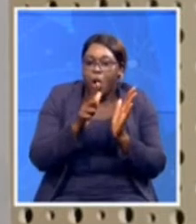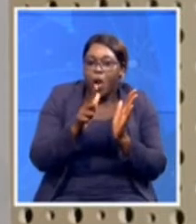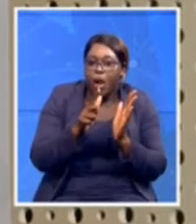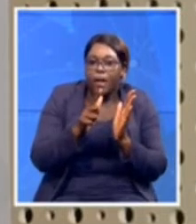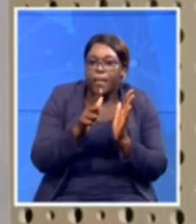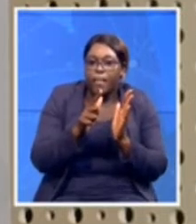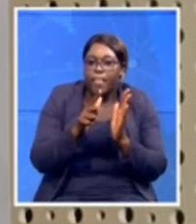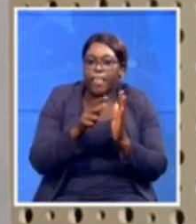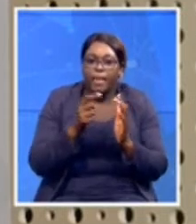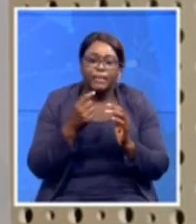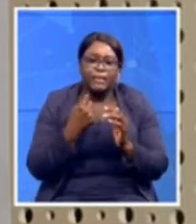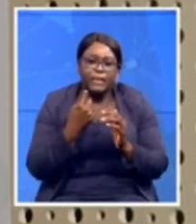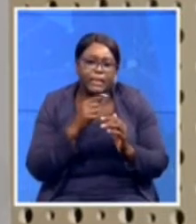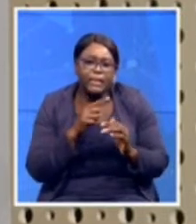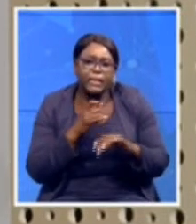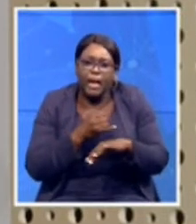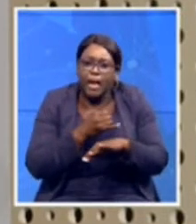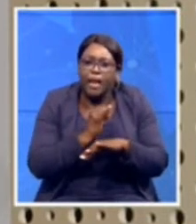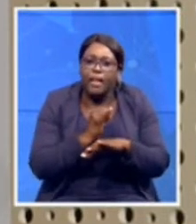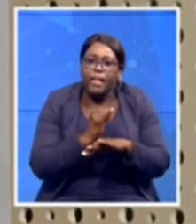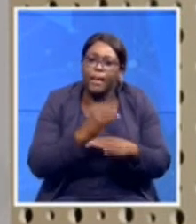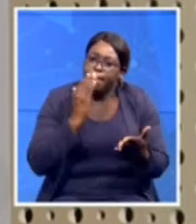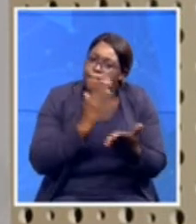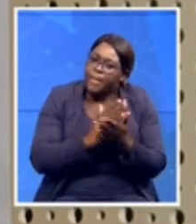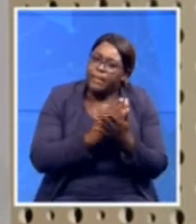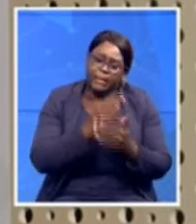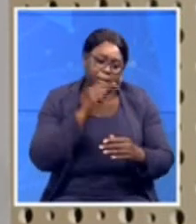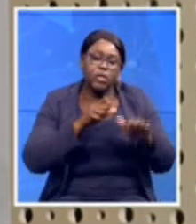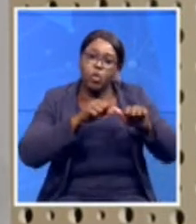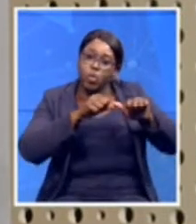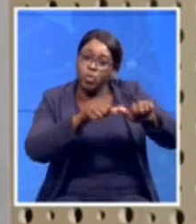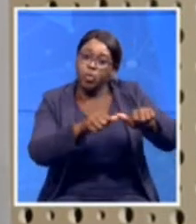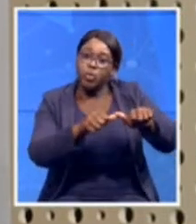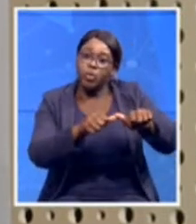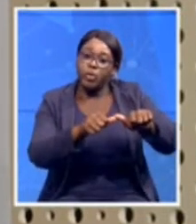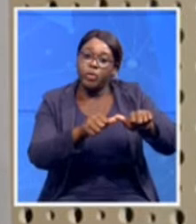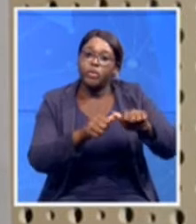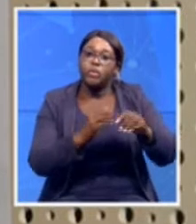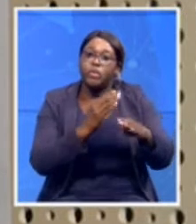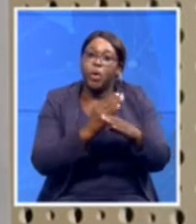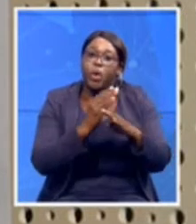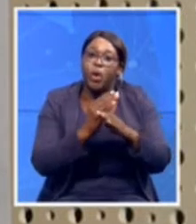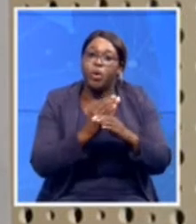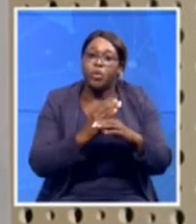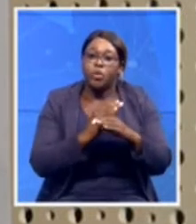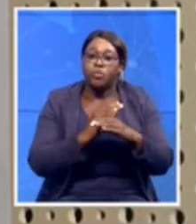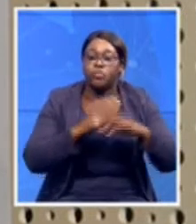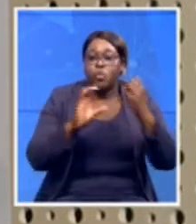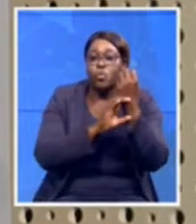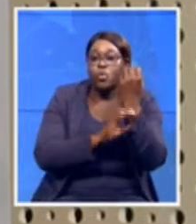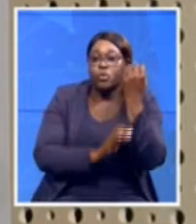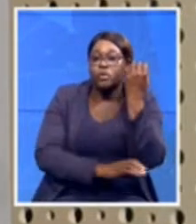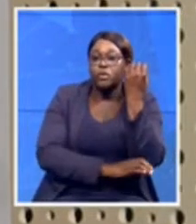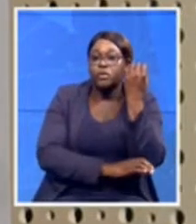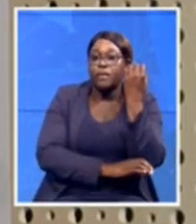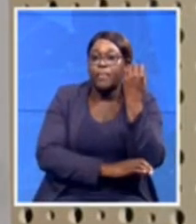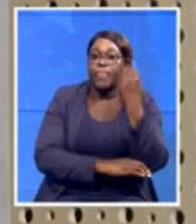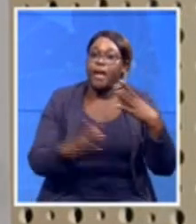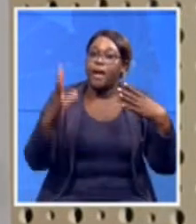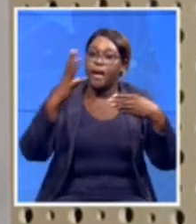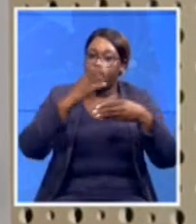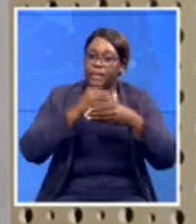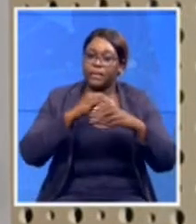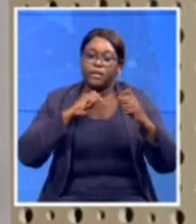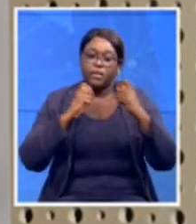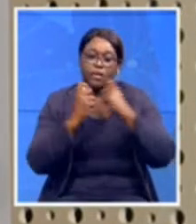that it continues to be aligned with the Constitution. An additional change that has been brought about by